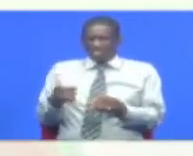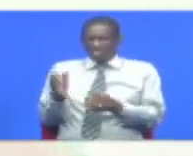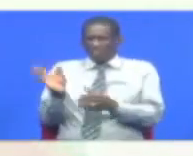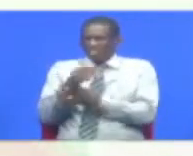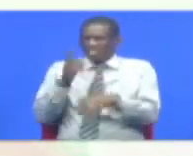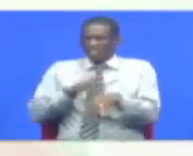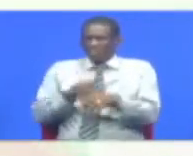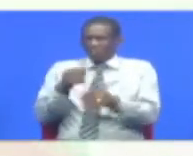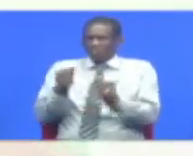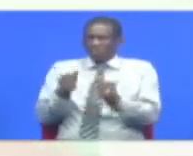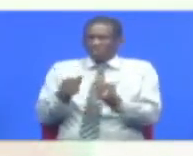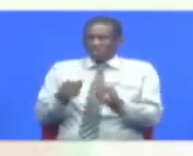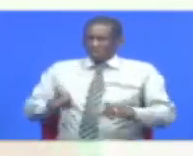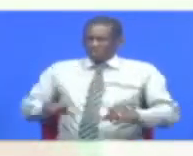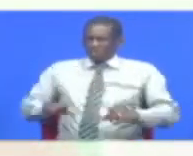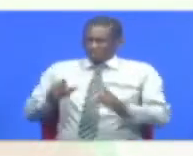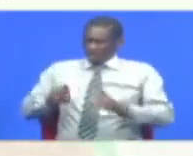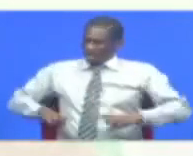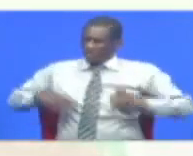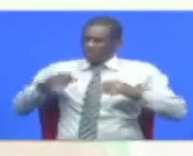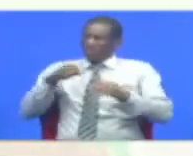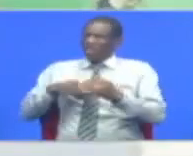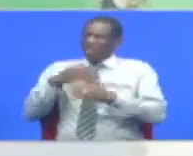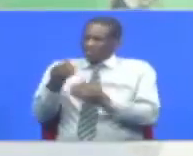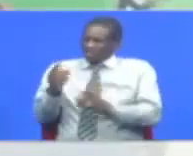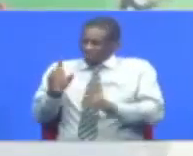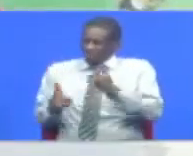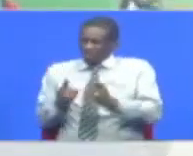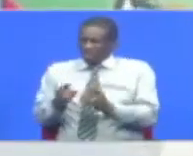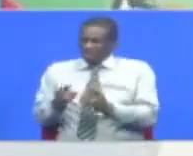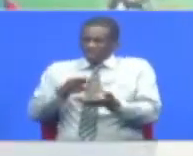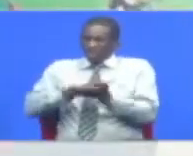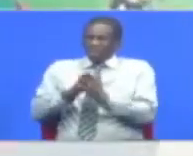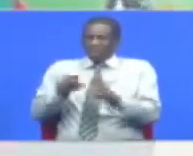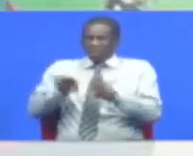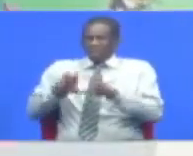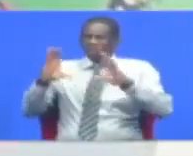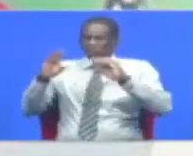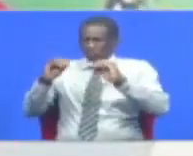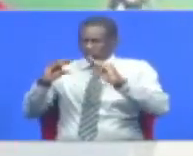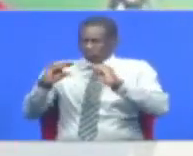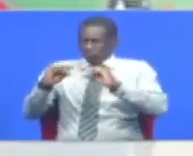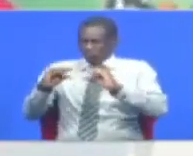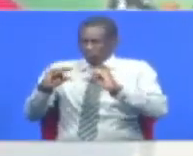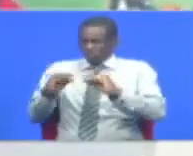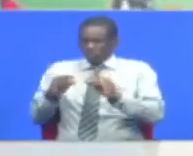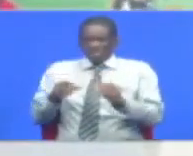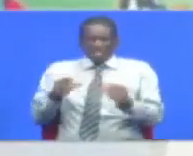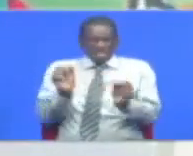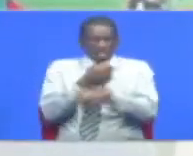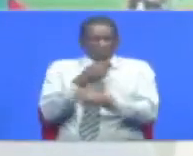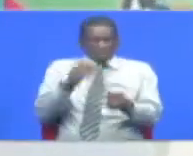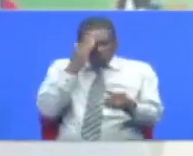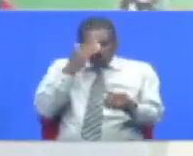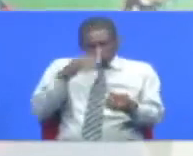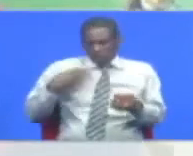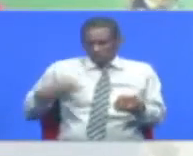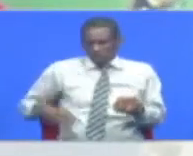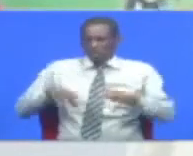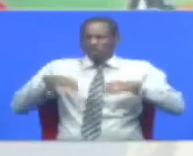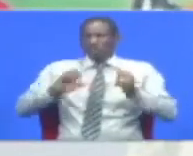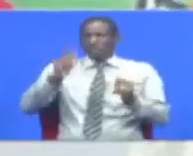But after melting, they are just sponge. At the moment, I can't say that this is a China fish because there is nowhere it